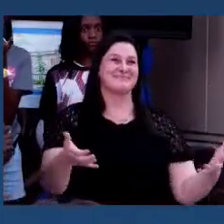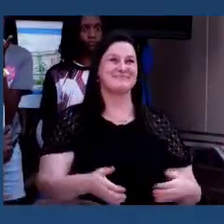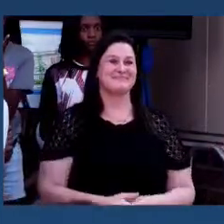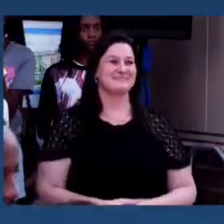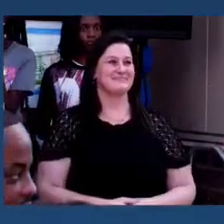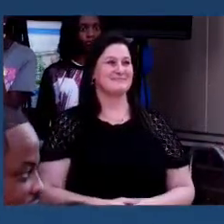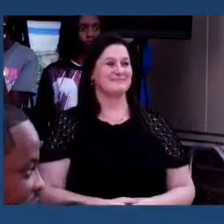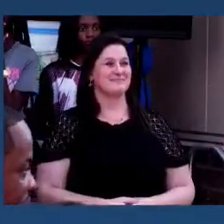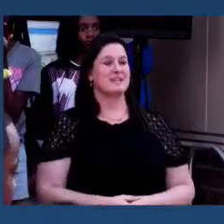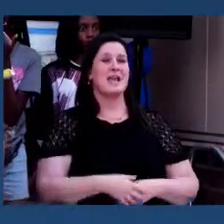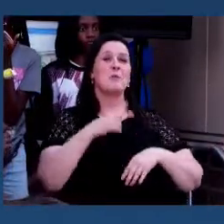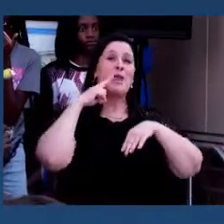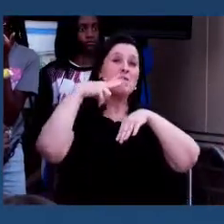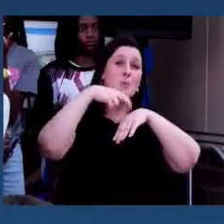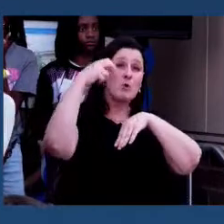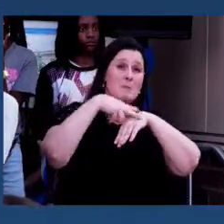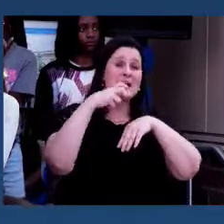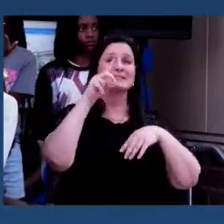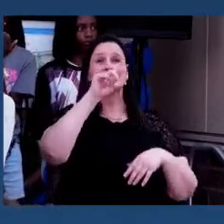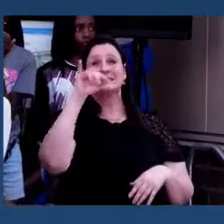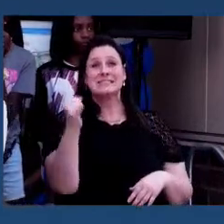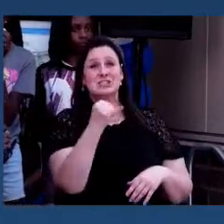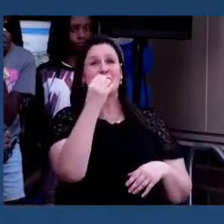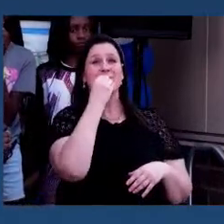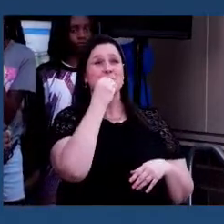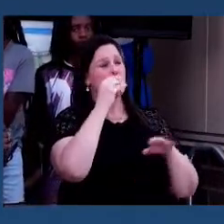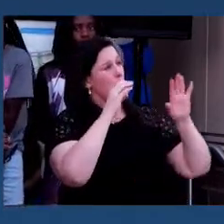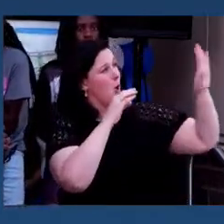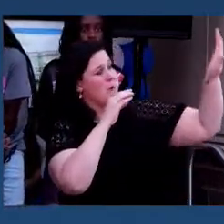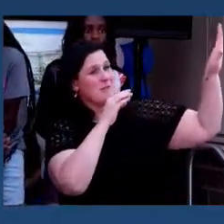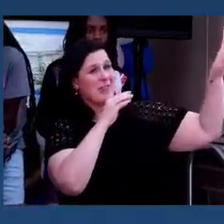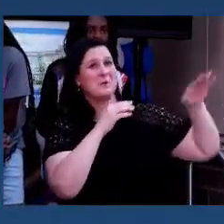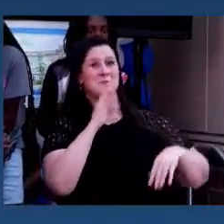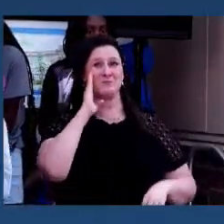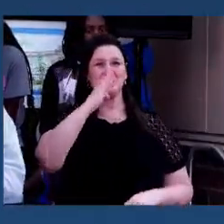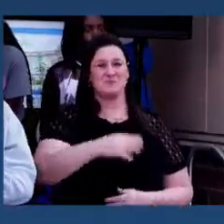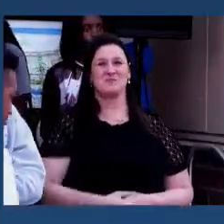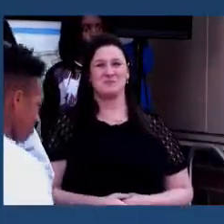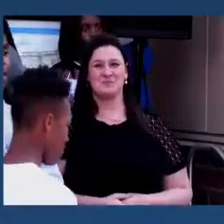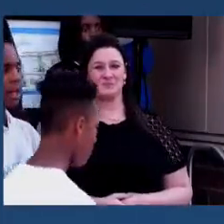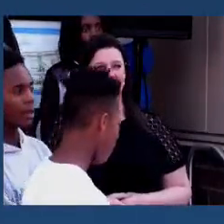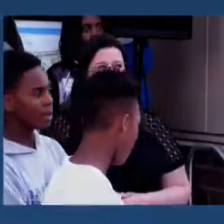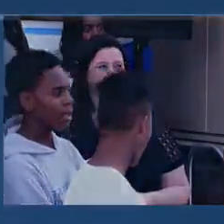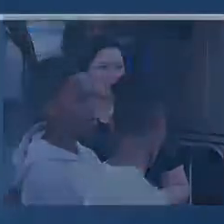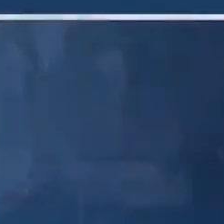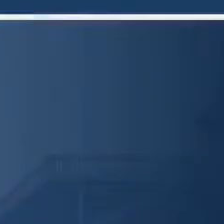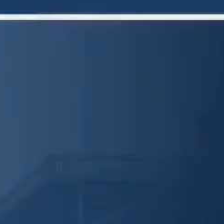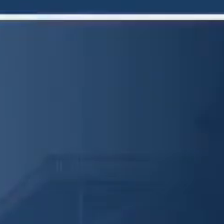Moon bounces, DJ, food is also going to be on the side for those of you who would like to partake.